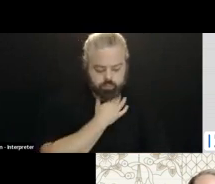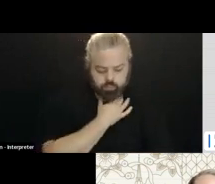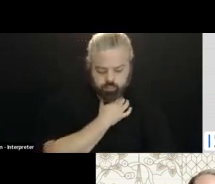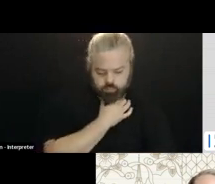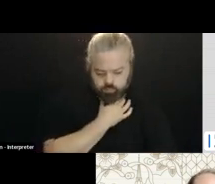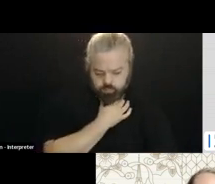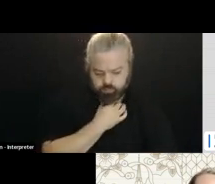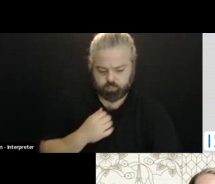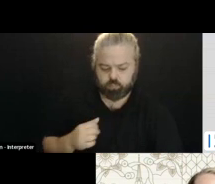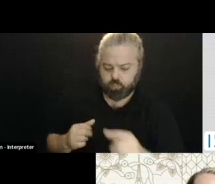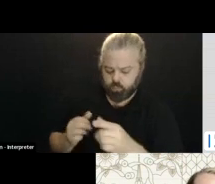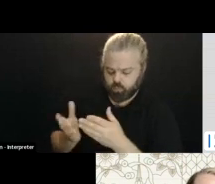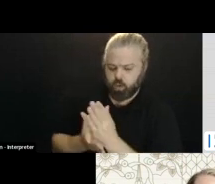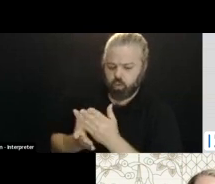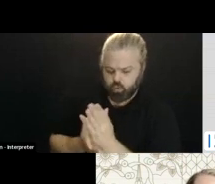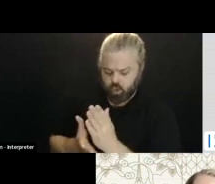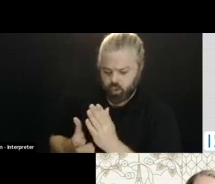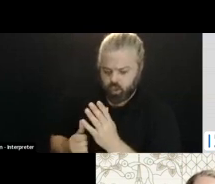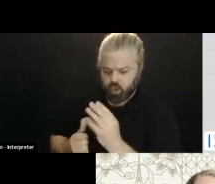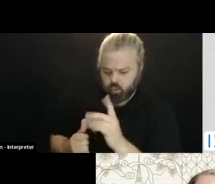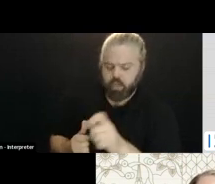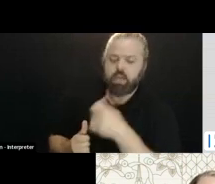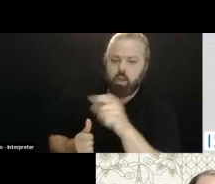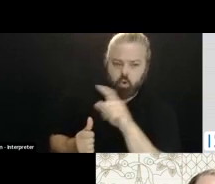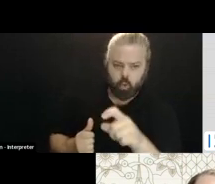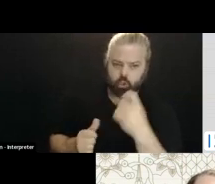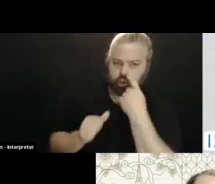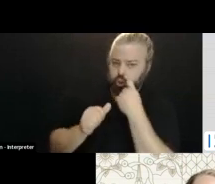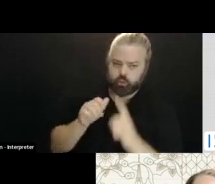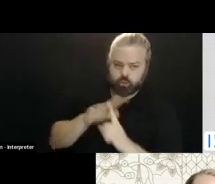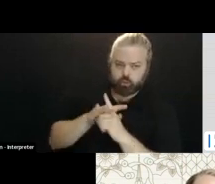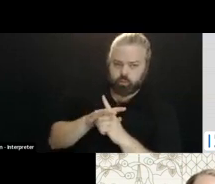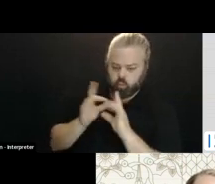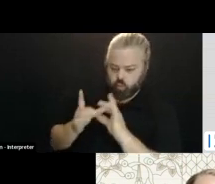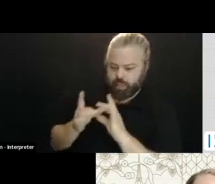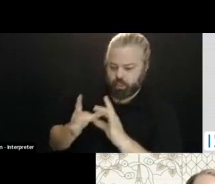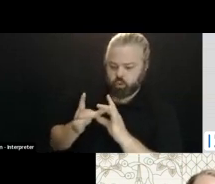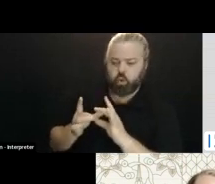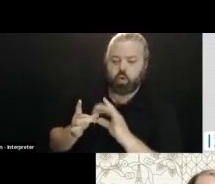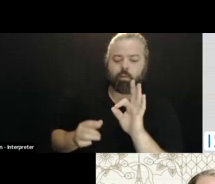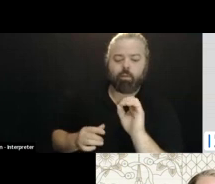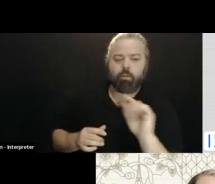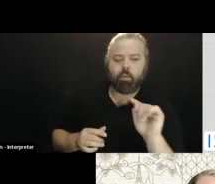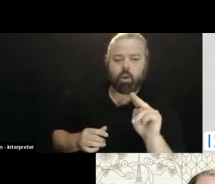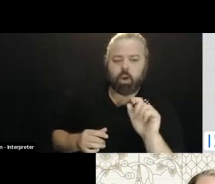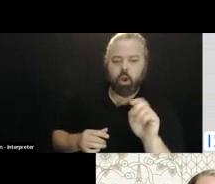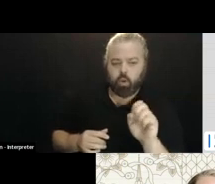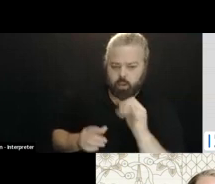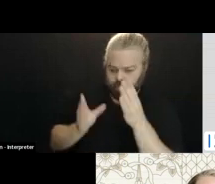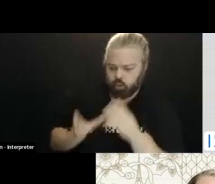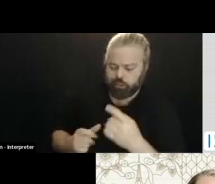All right. And another question just came in related to footnotes. Yes. Person says, someone